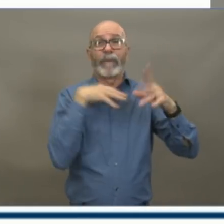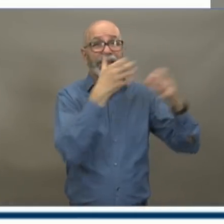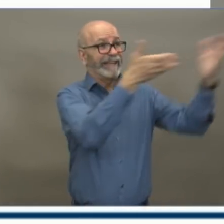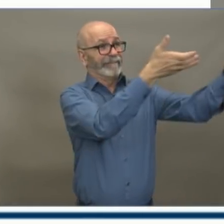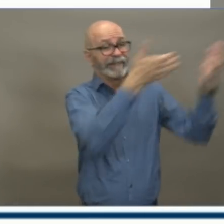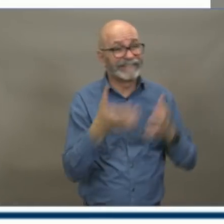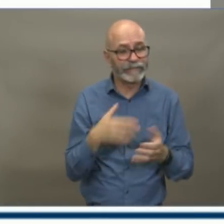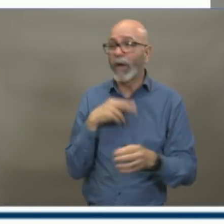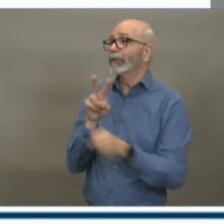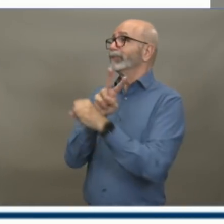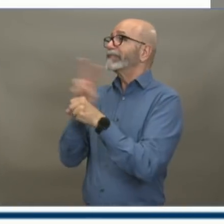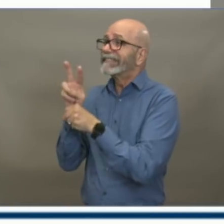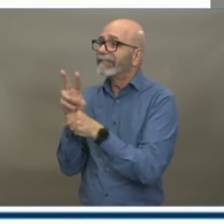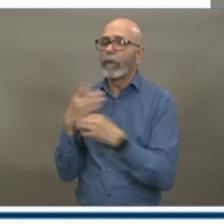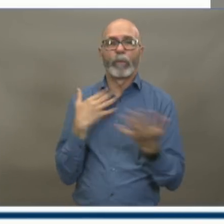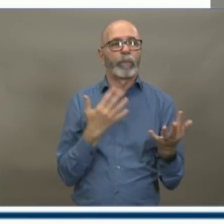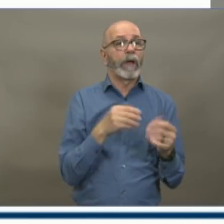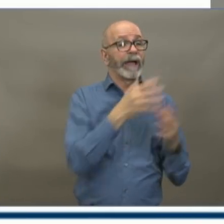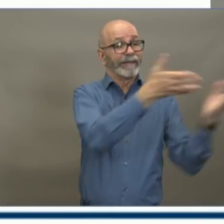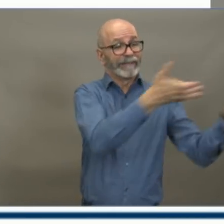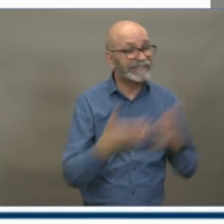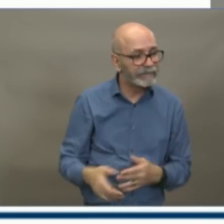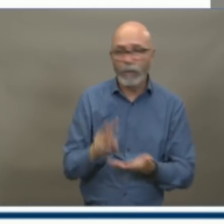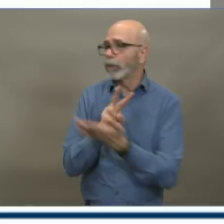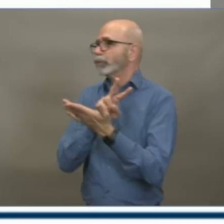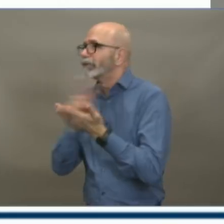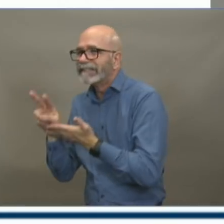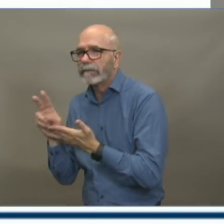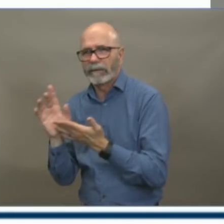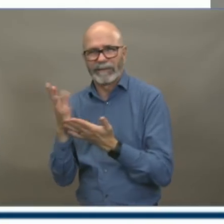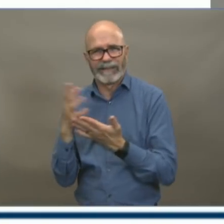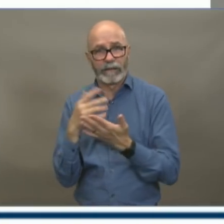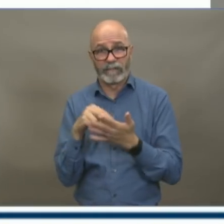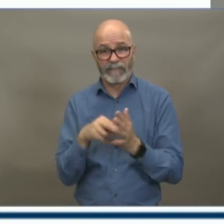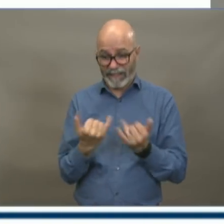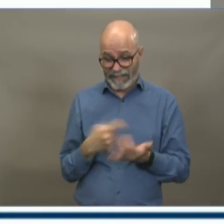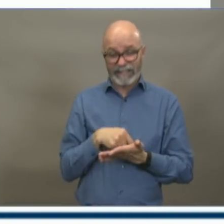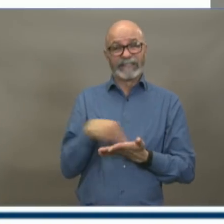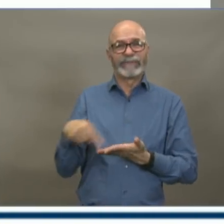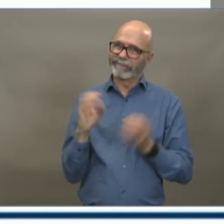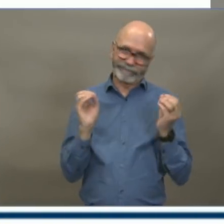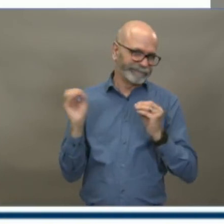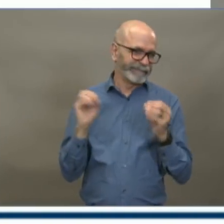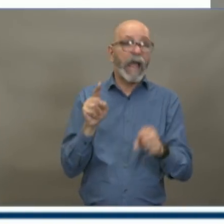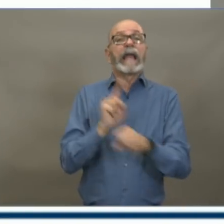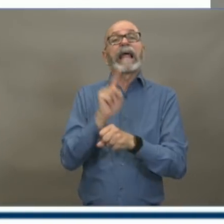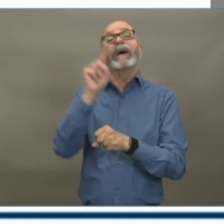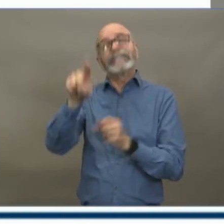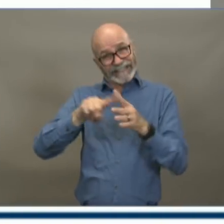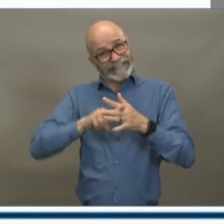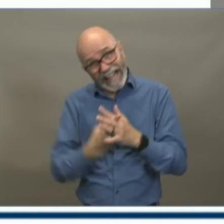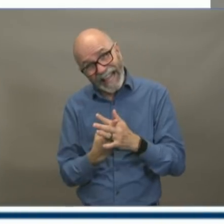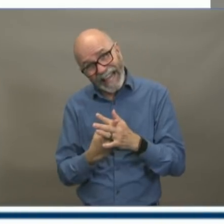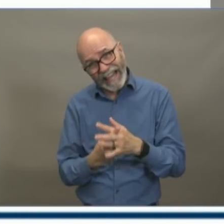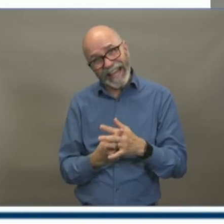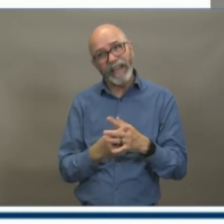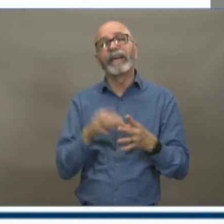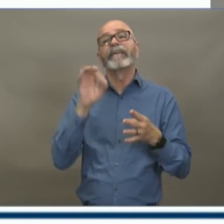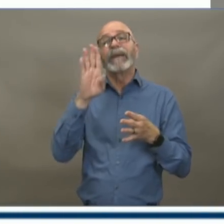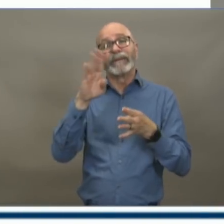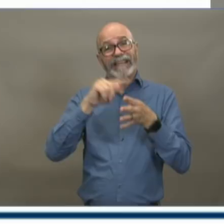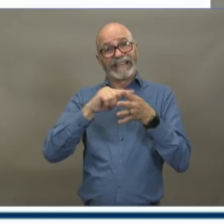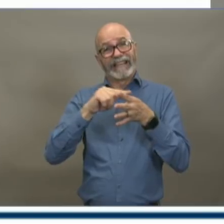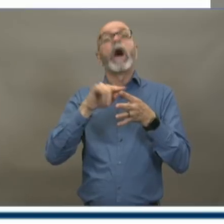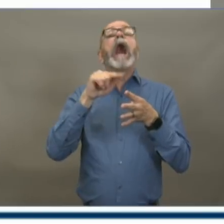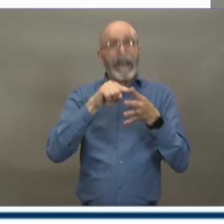this week, and then the amounts that I indicated next week, the week of February 1st. Beyond that, there is no certainty of